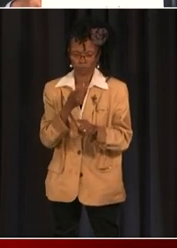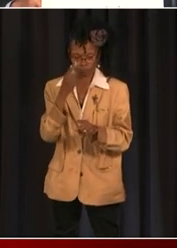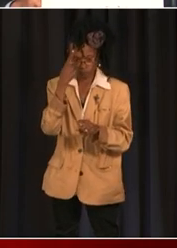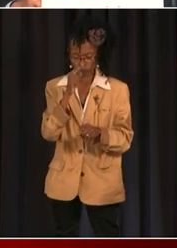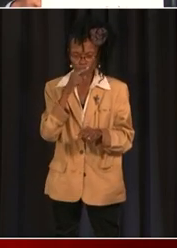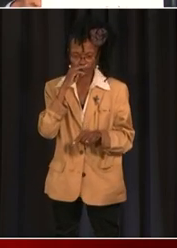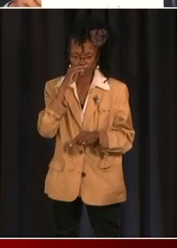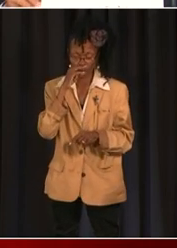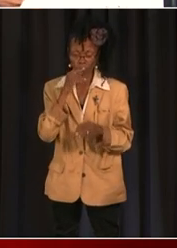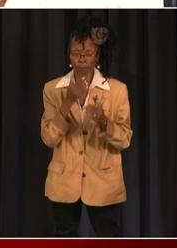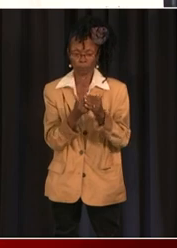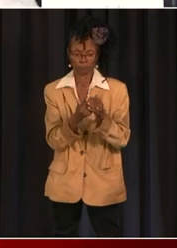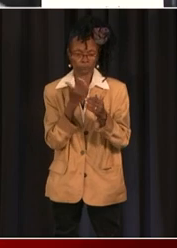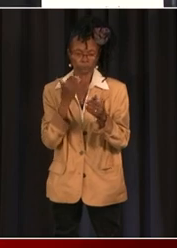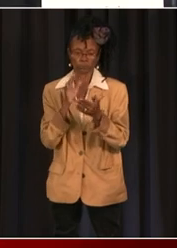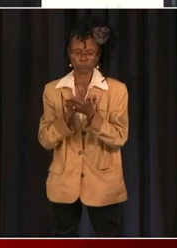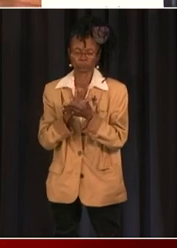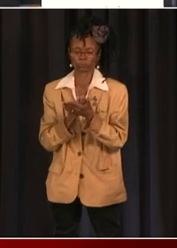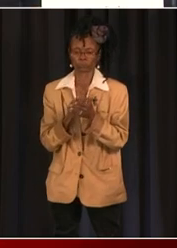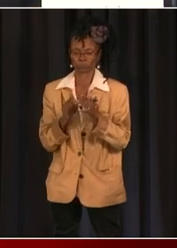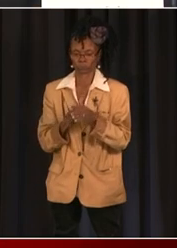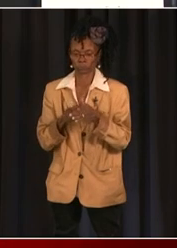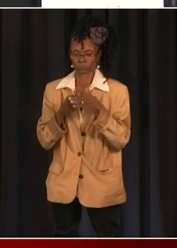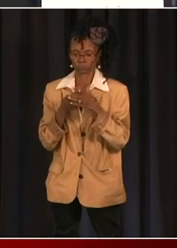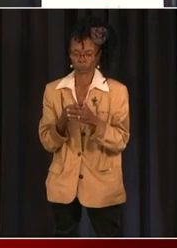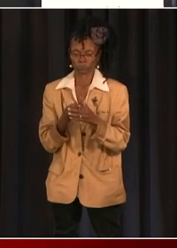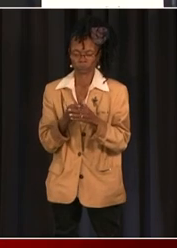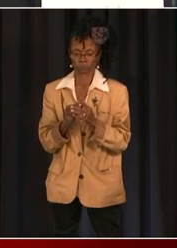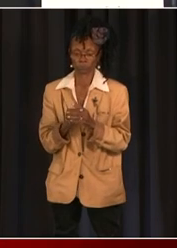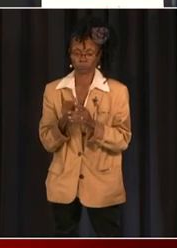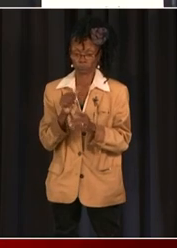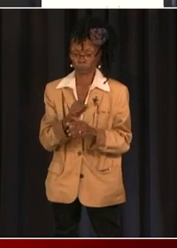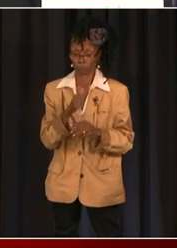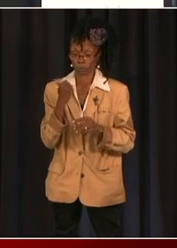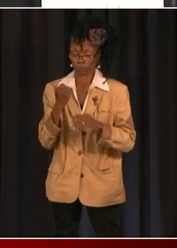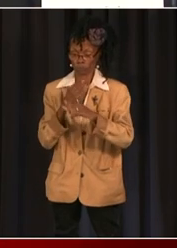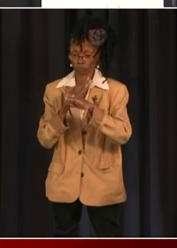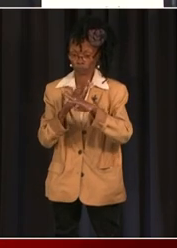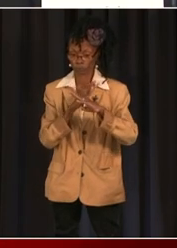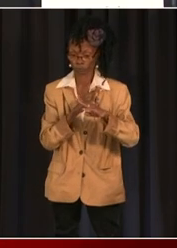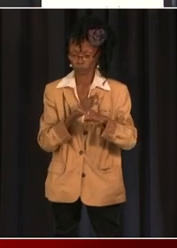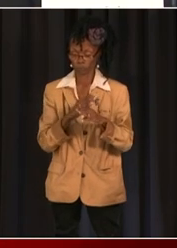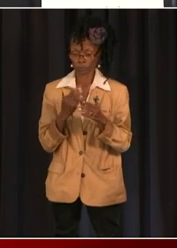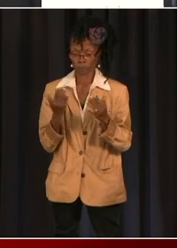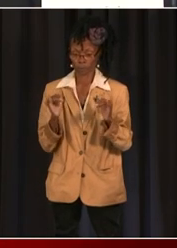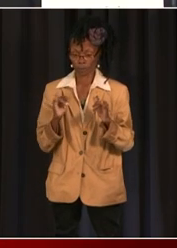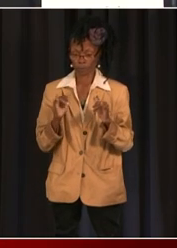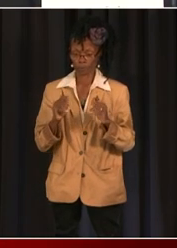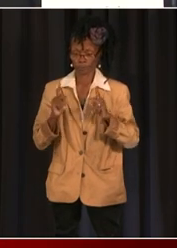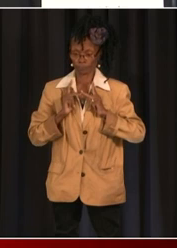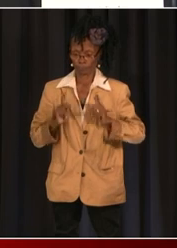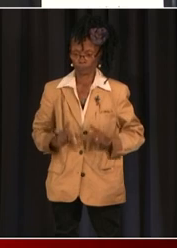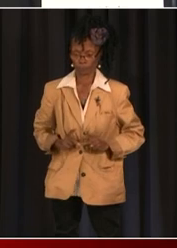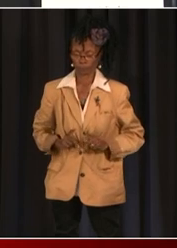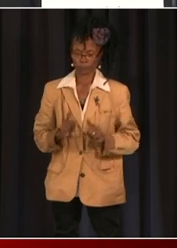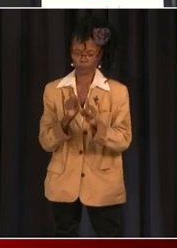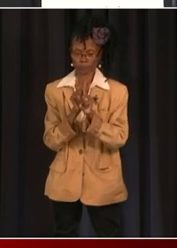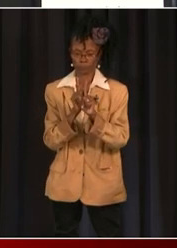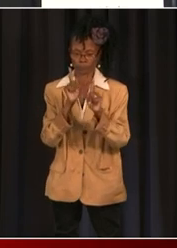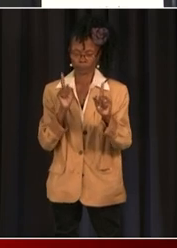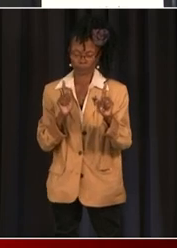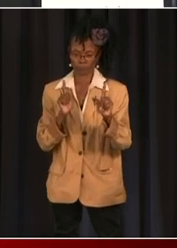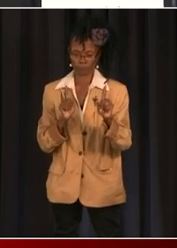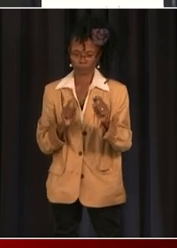immunizations before the school year begins. Another prevention strategy is our physical distancing and student